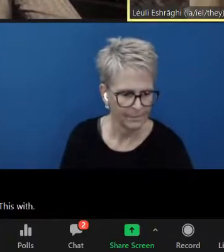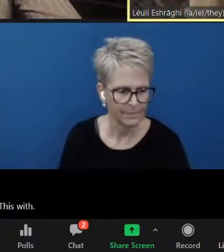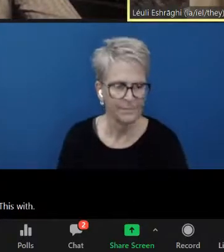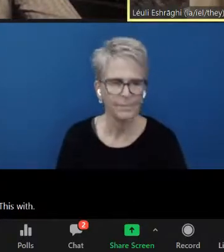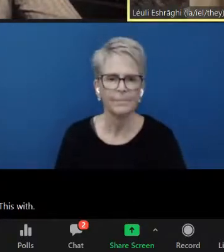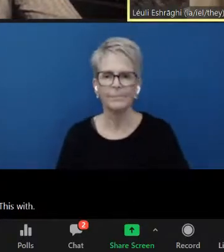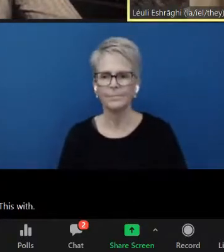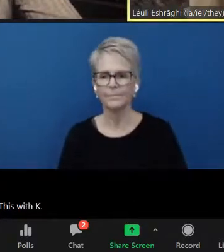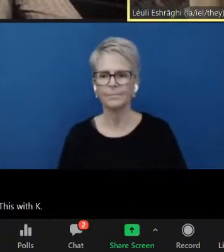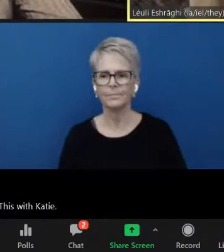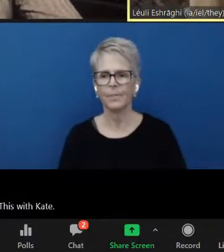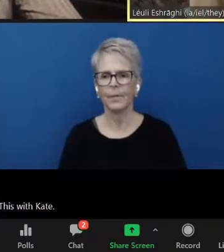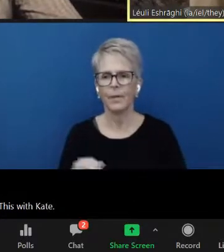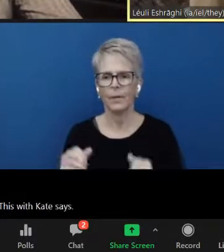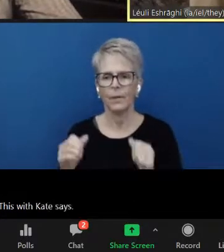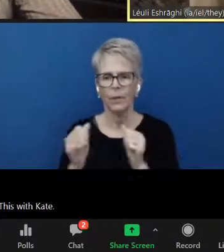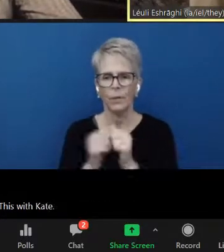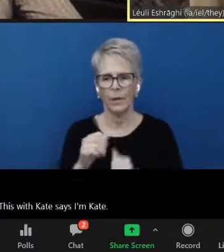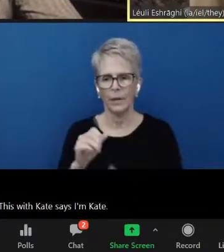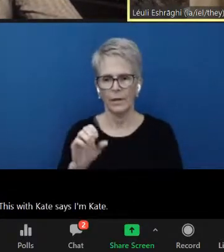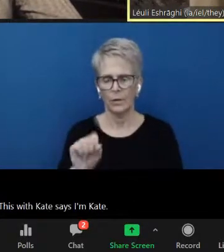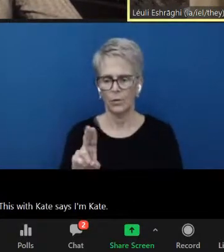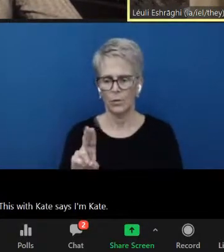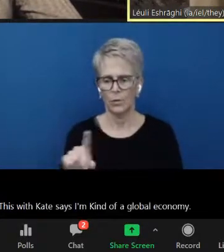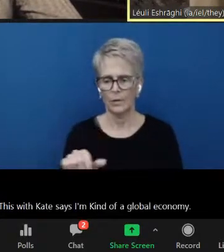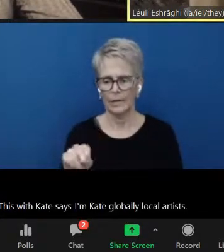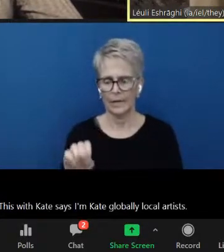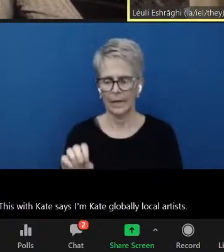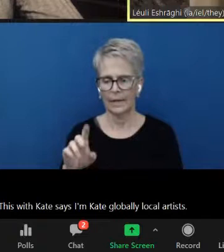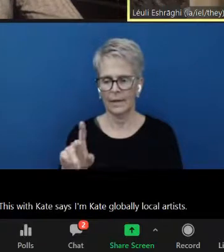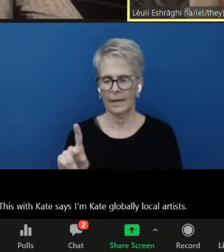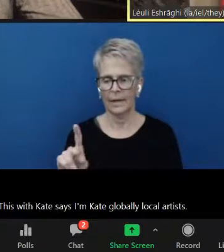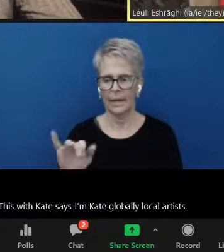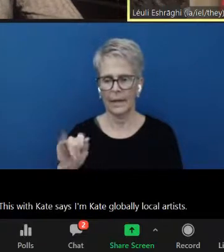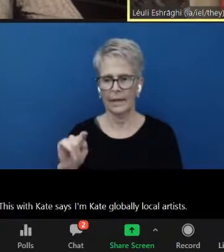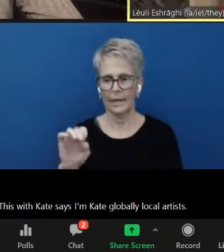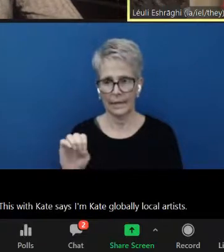with Kite, Suzanne Kite, a Gullah Lakota artist,